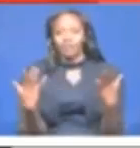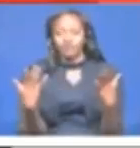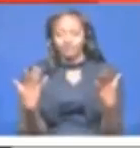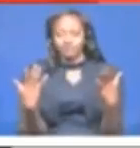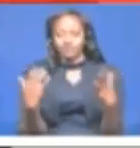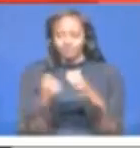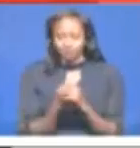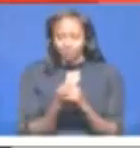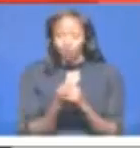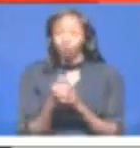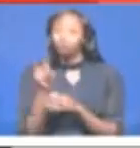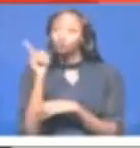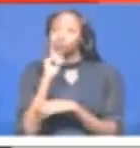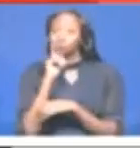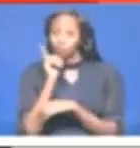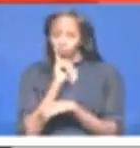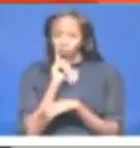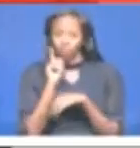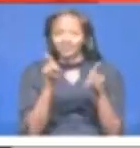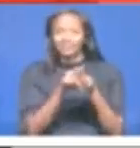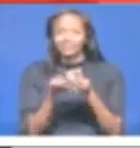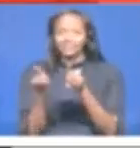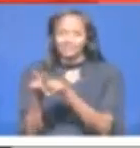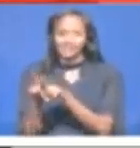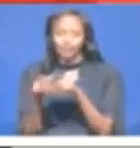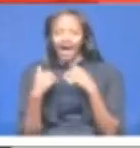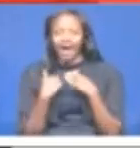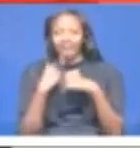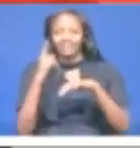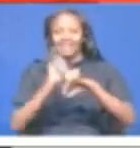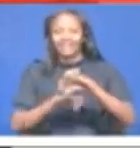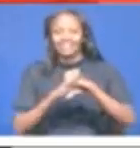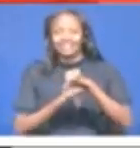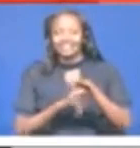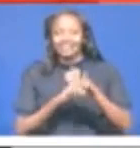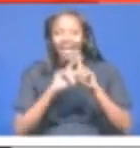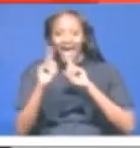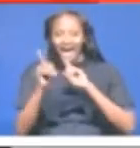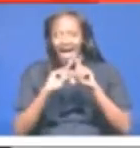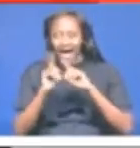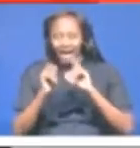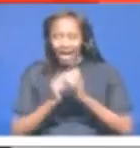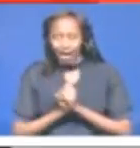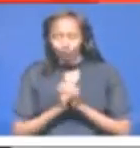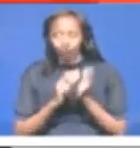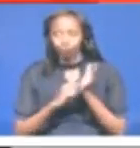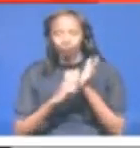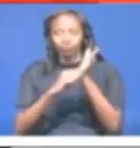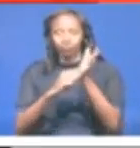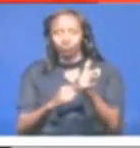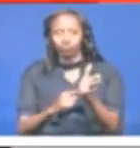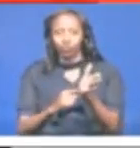tomorrow we are also going to have a session to show you a bit of